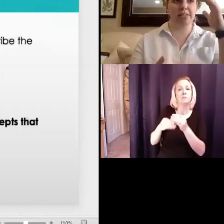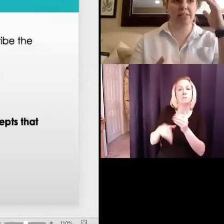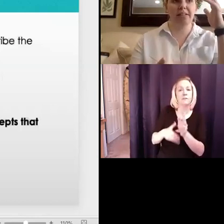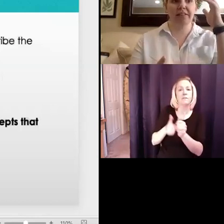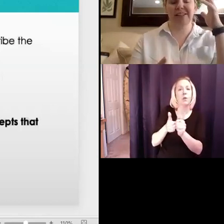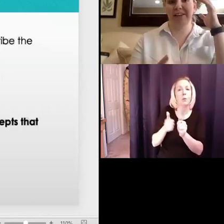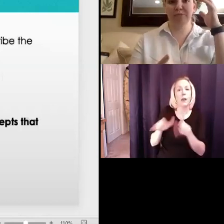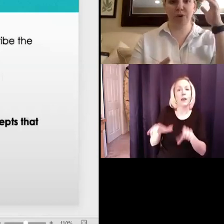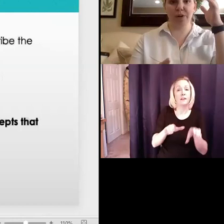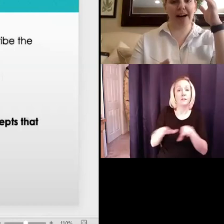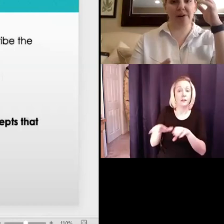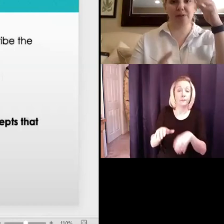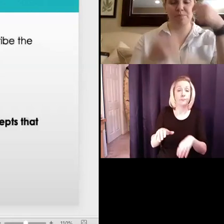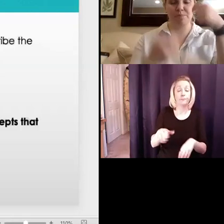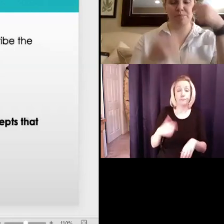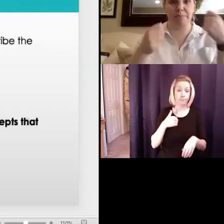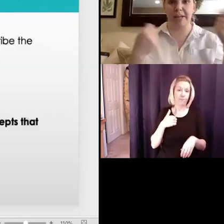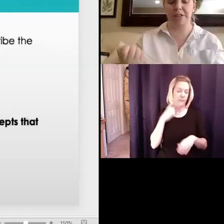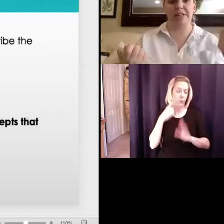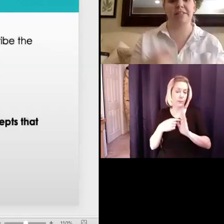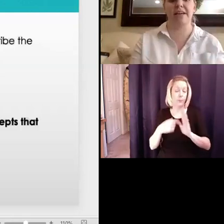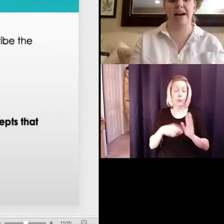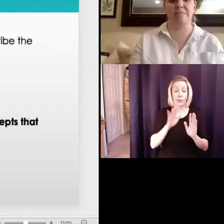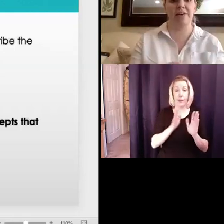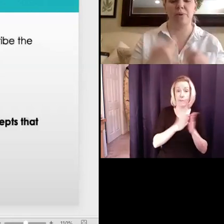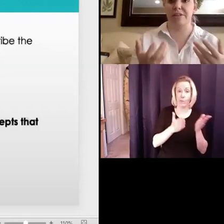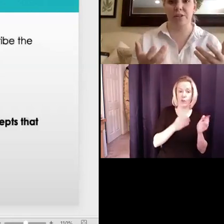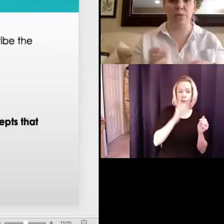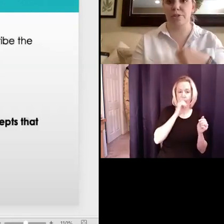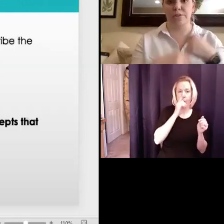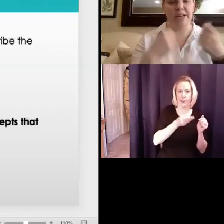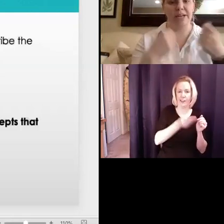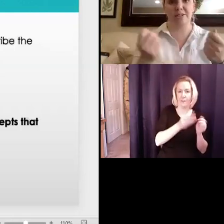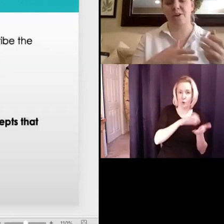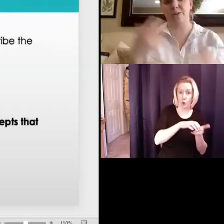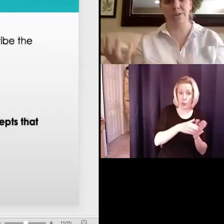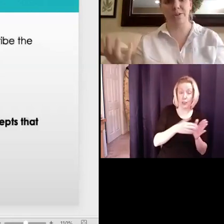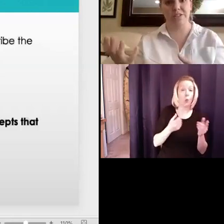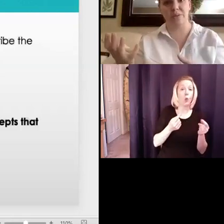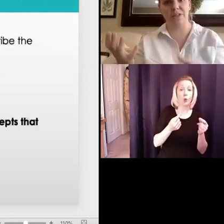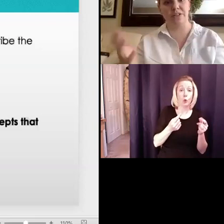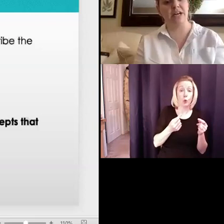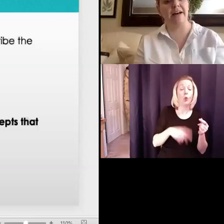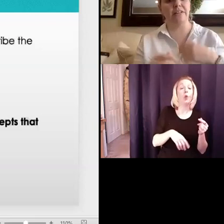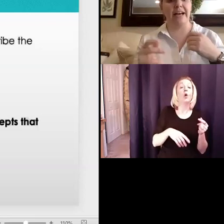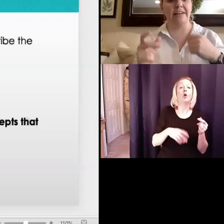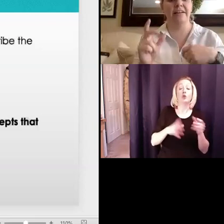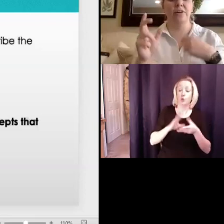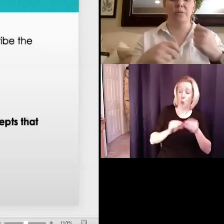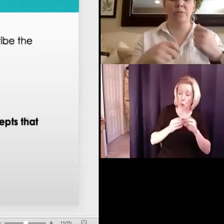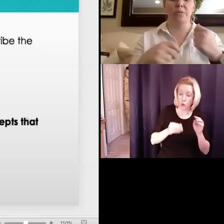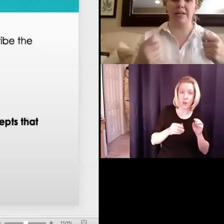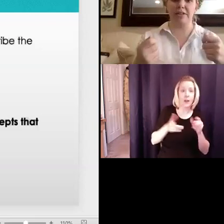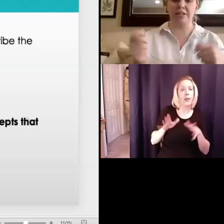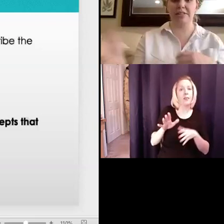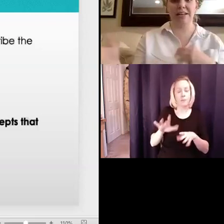bought the Toll House break and bake cookies. And one thing you could do then is to go to your kitchen with your child and